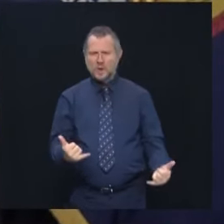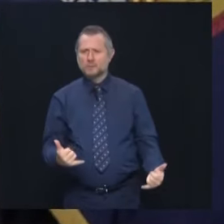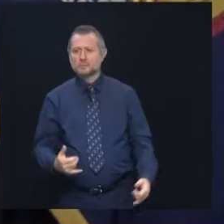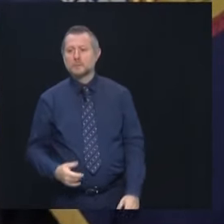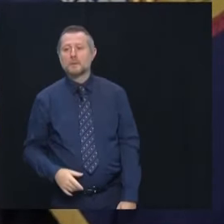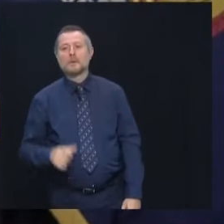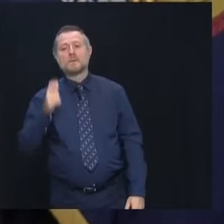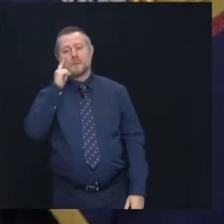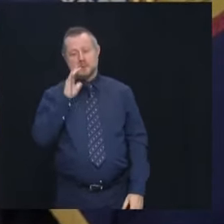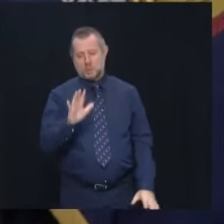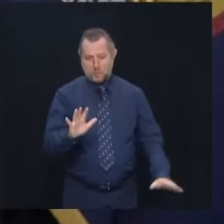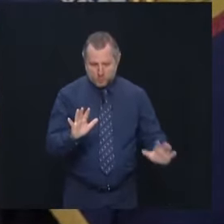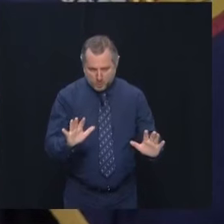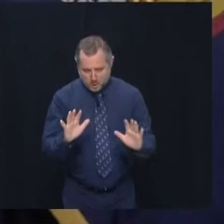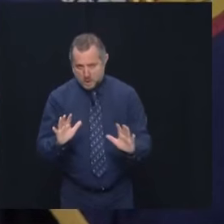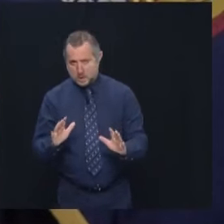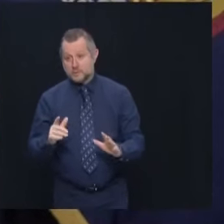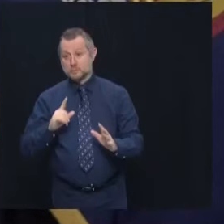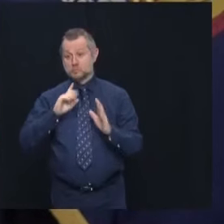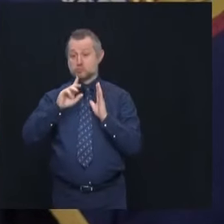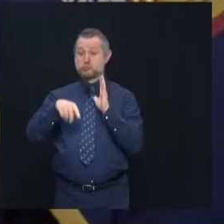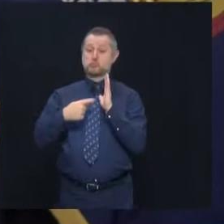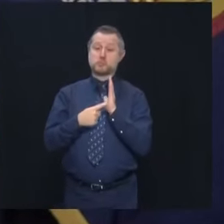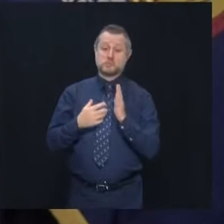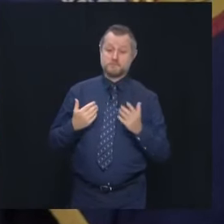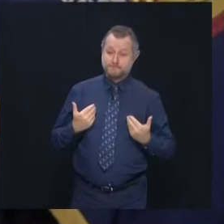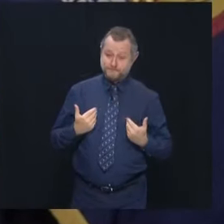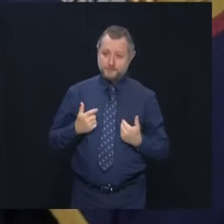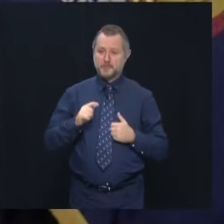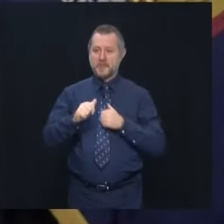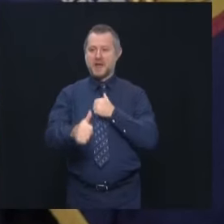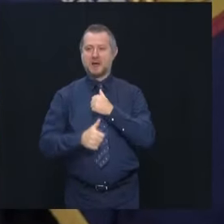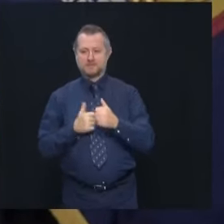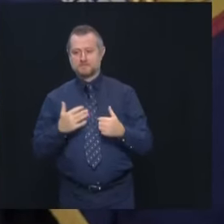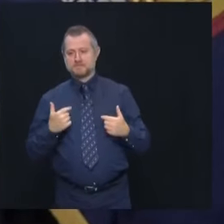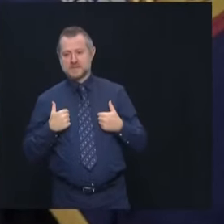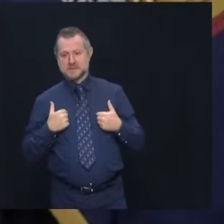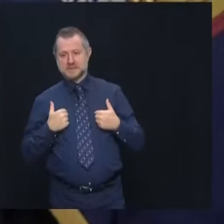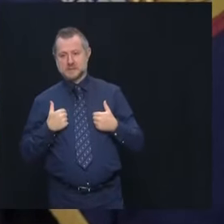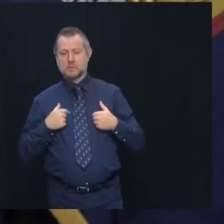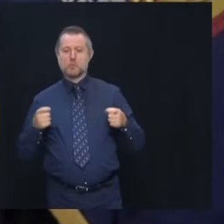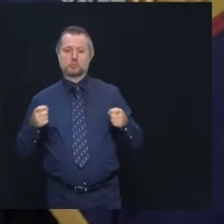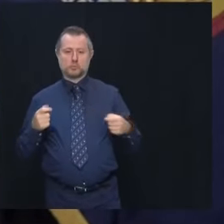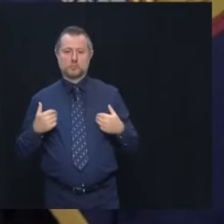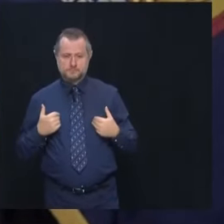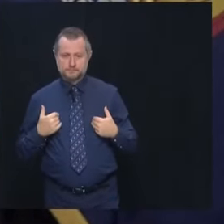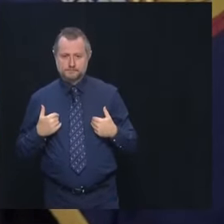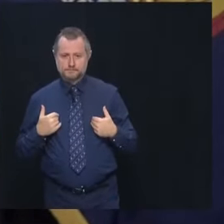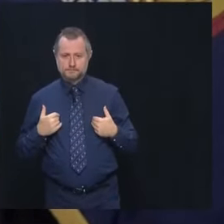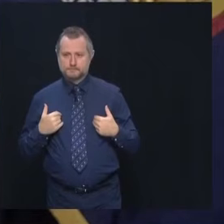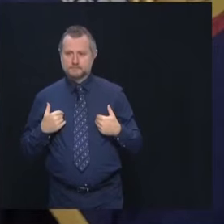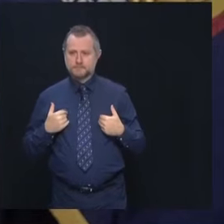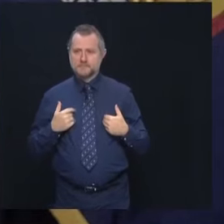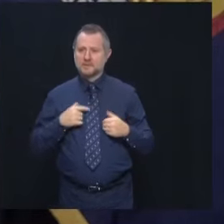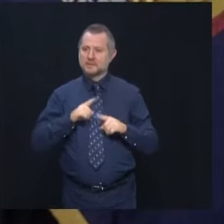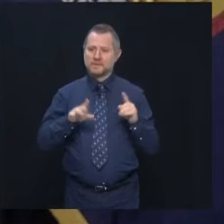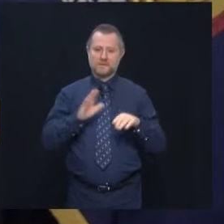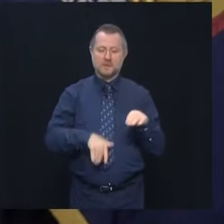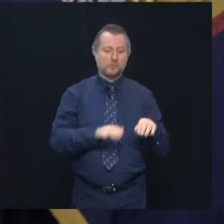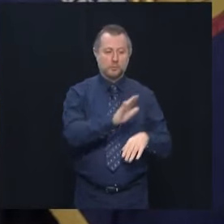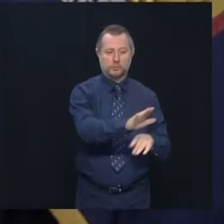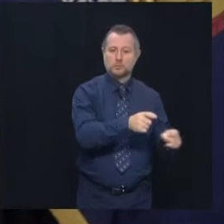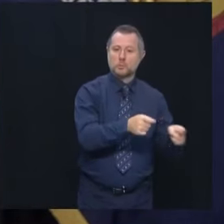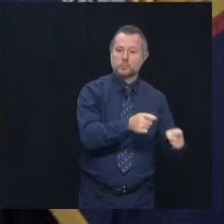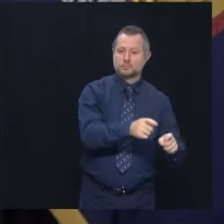their name. It's my name that they're doing it in. And that makes all the difference. That's going to make